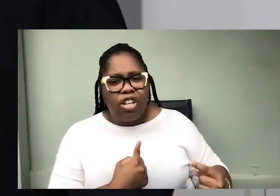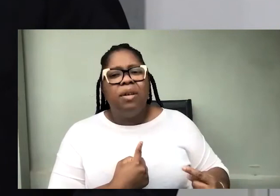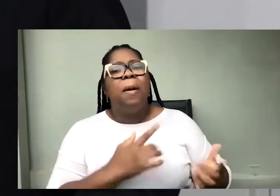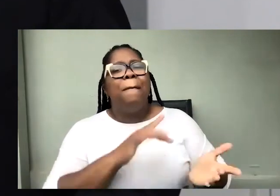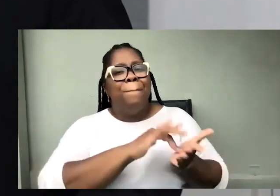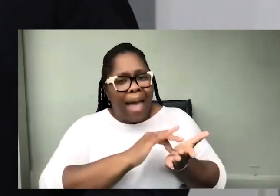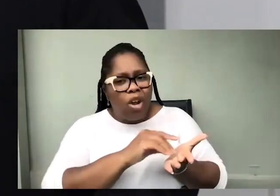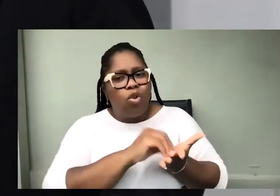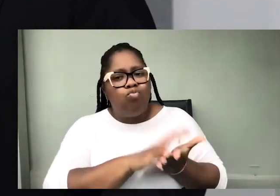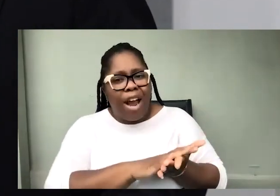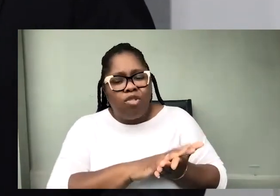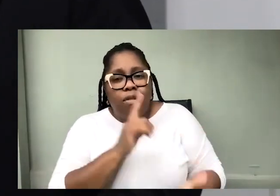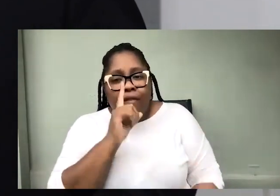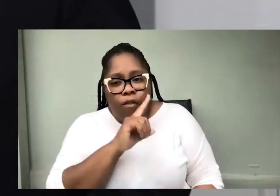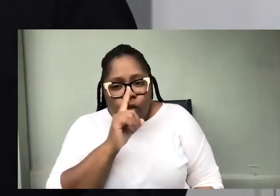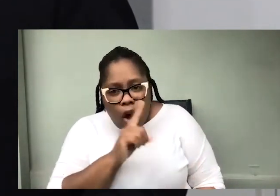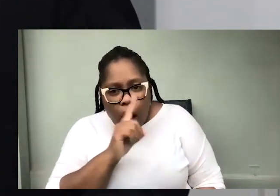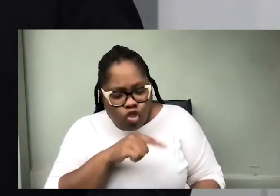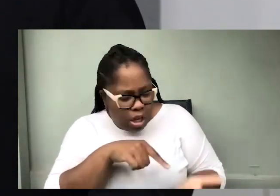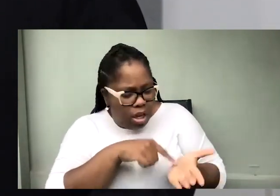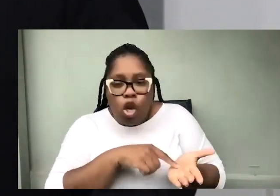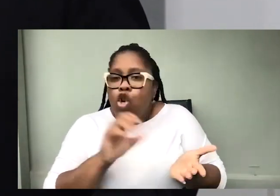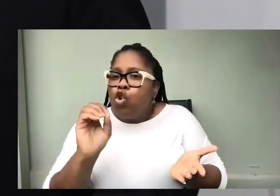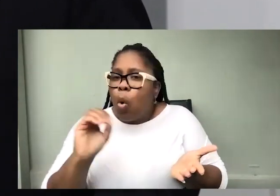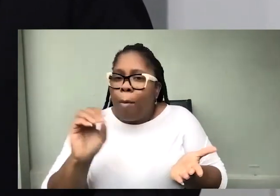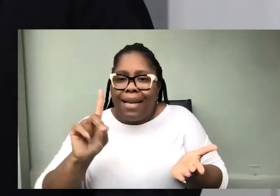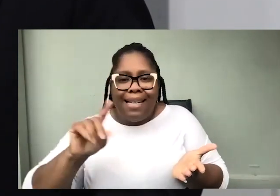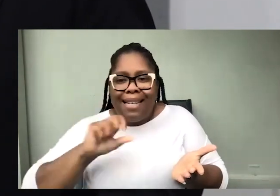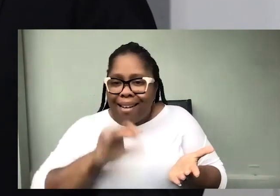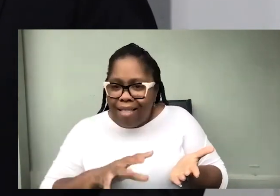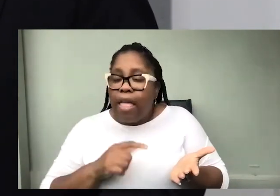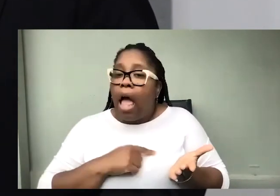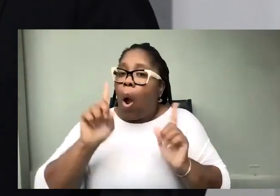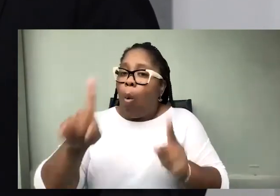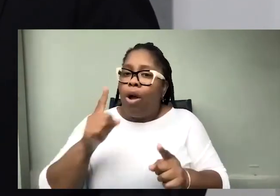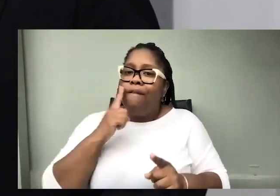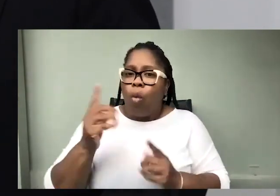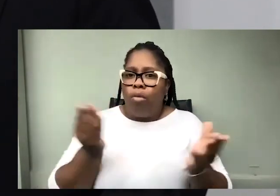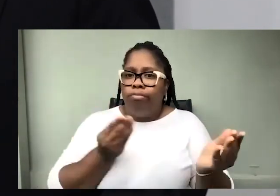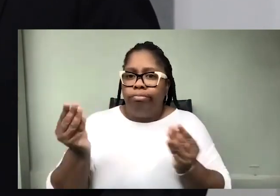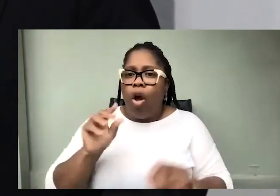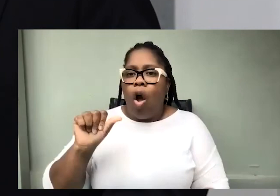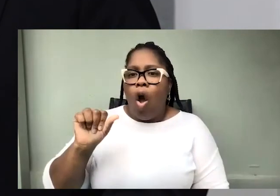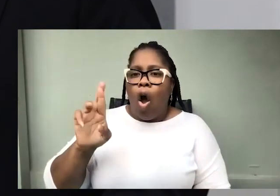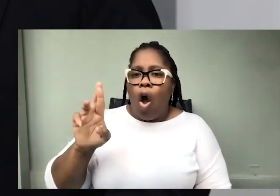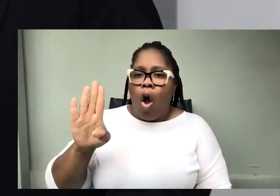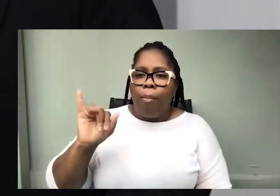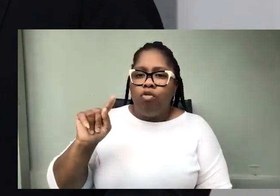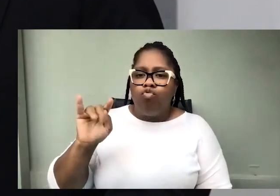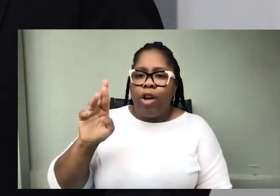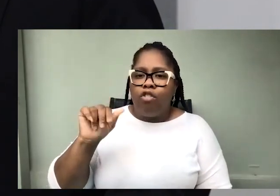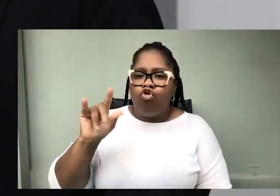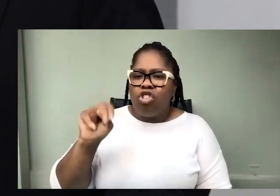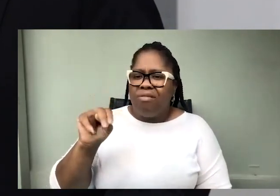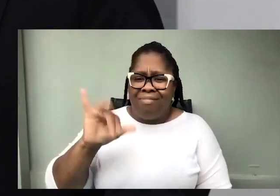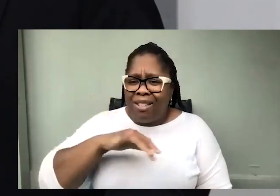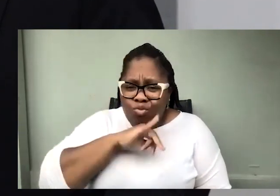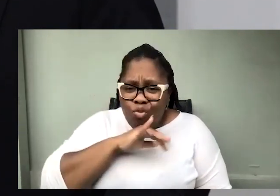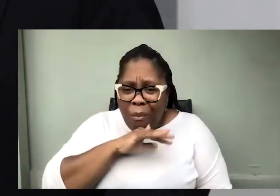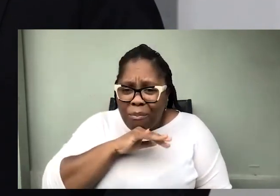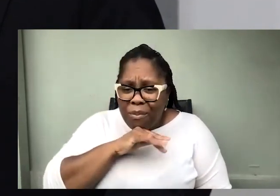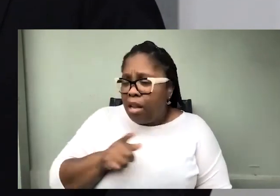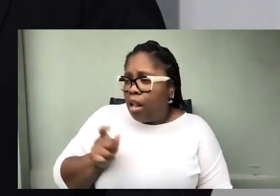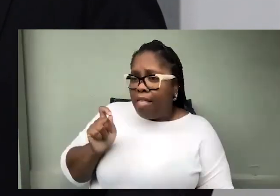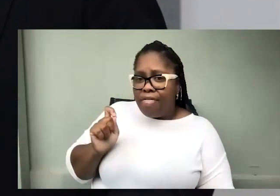fraudulent. Nobody's doing anything about it. I went into arbitration. Arbitration is corrupt. The judge was paid